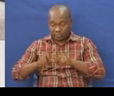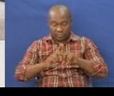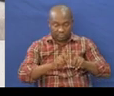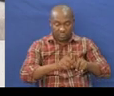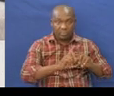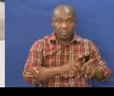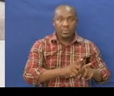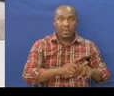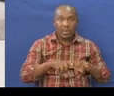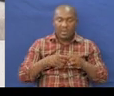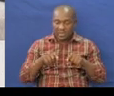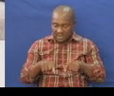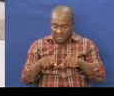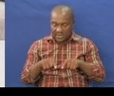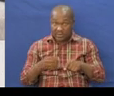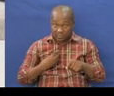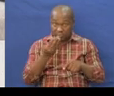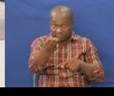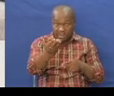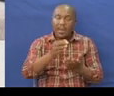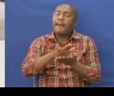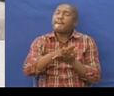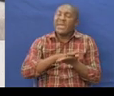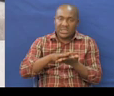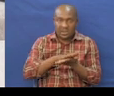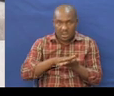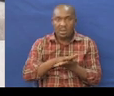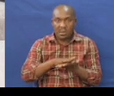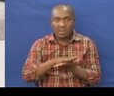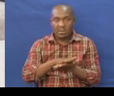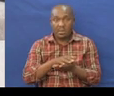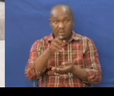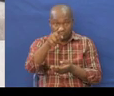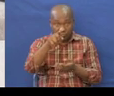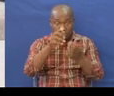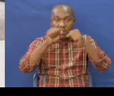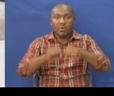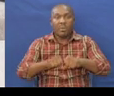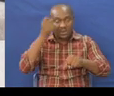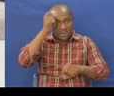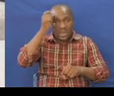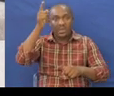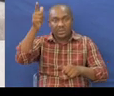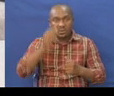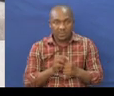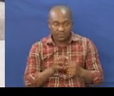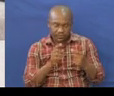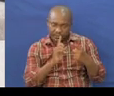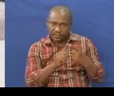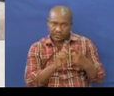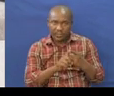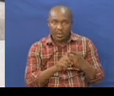but these are very basic that you must understand. The first stage is formulation of